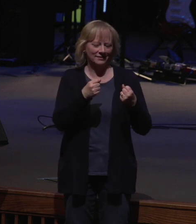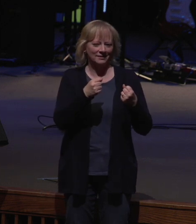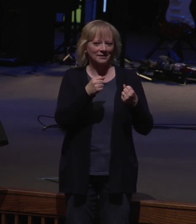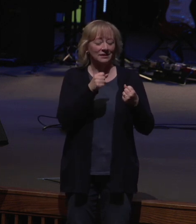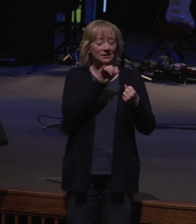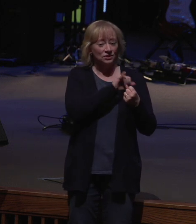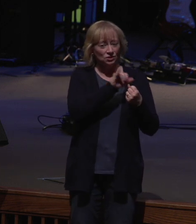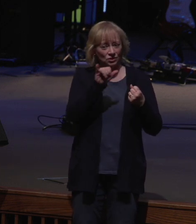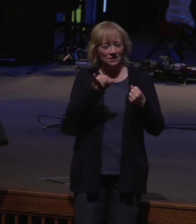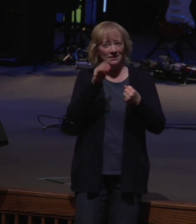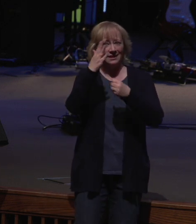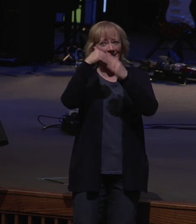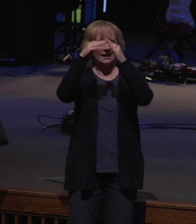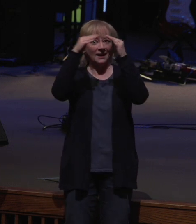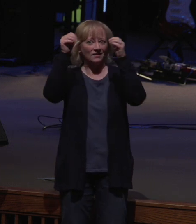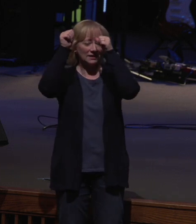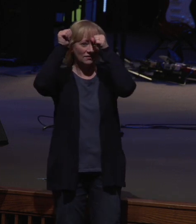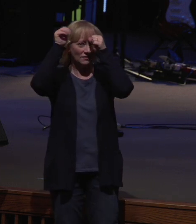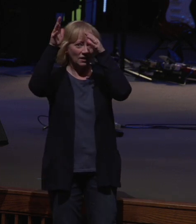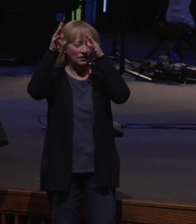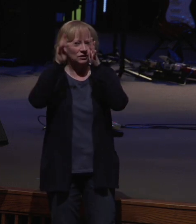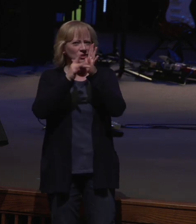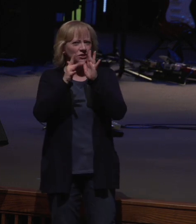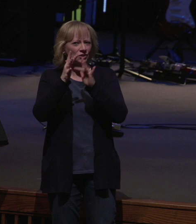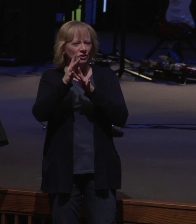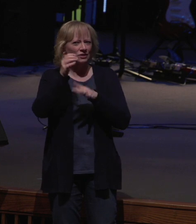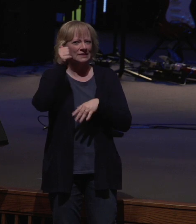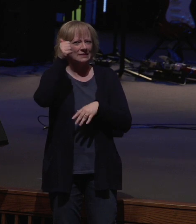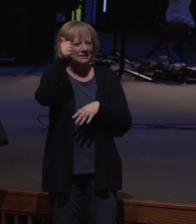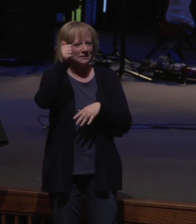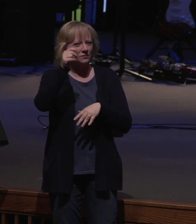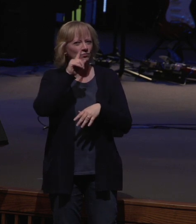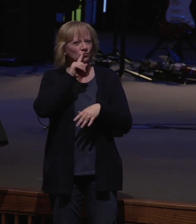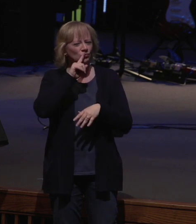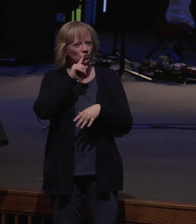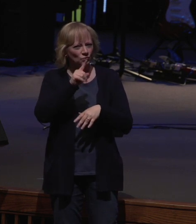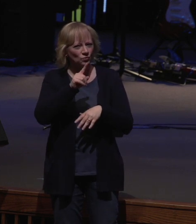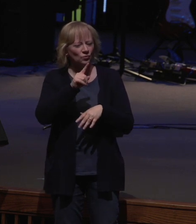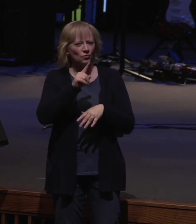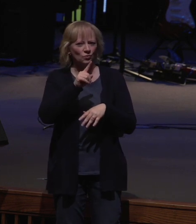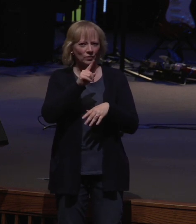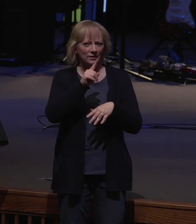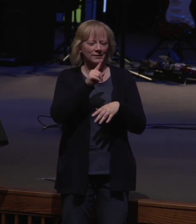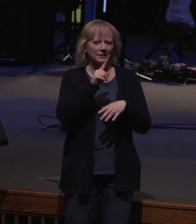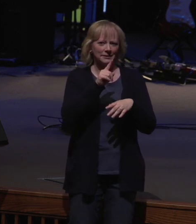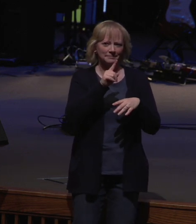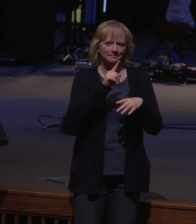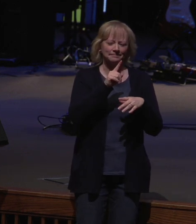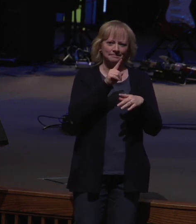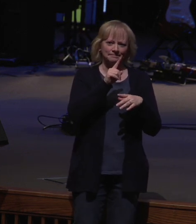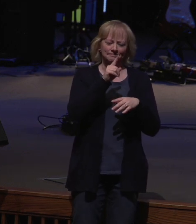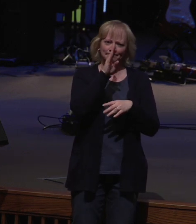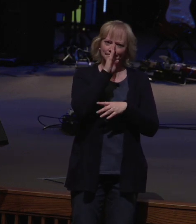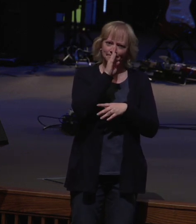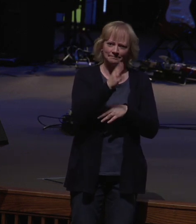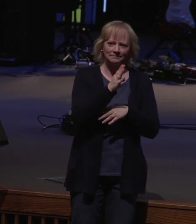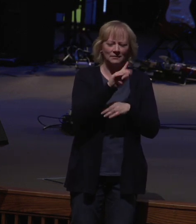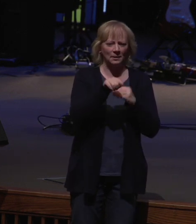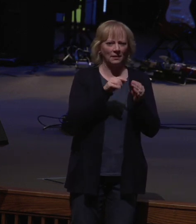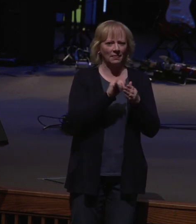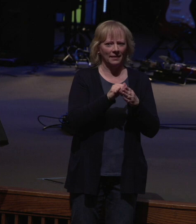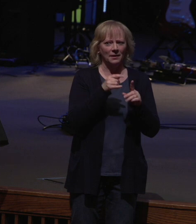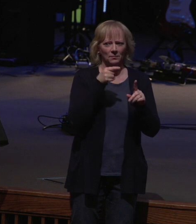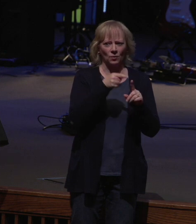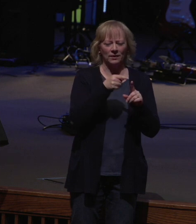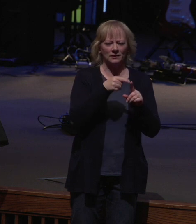just like his heavenly Father, Jesus is really adamant on this point. Have you ever read in